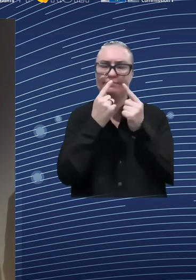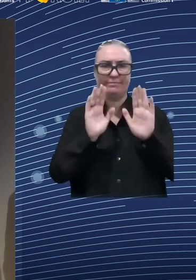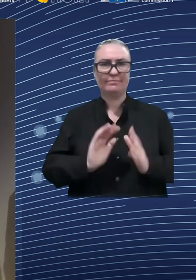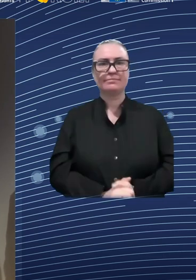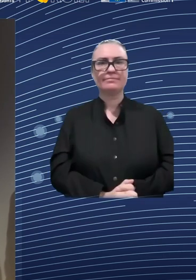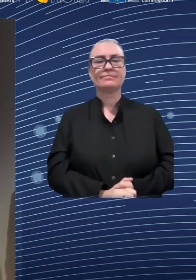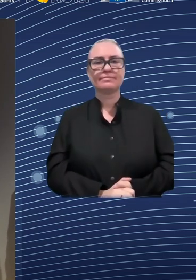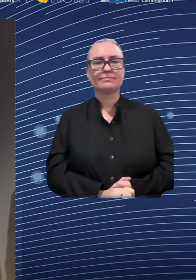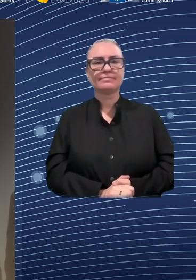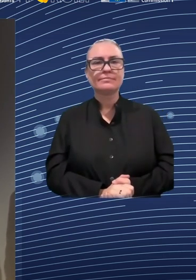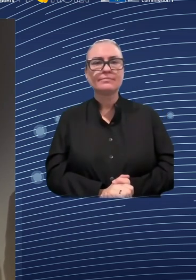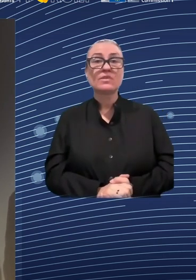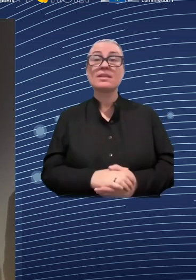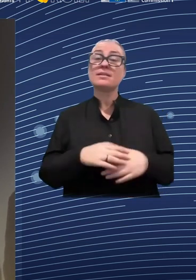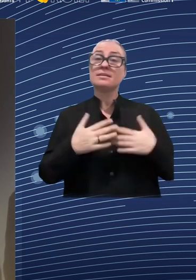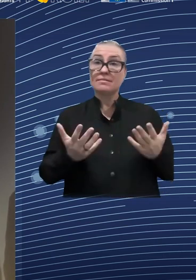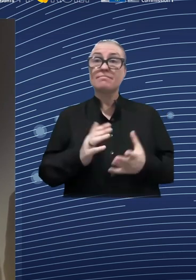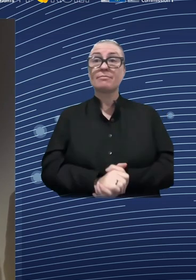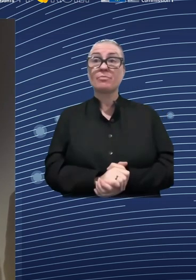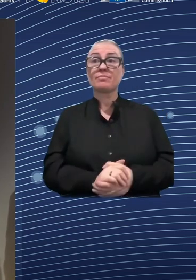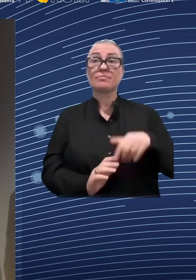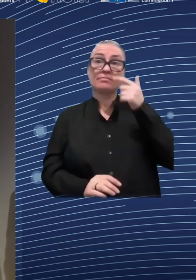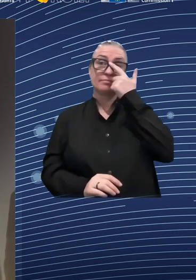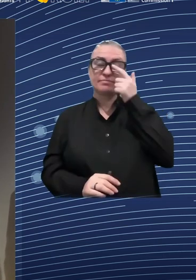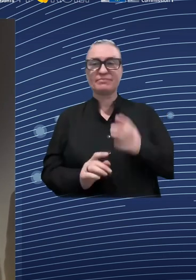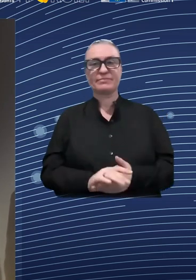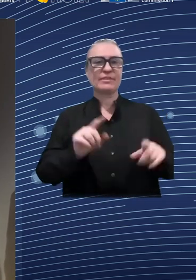Okay, we also are funded by EU, so